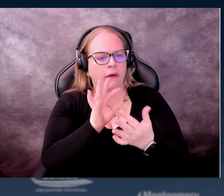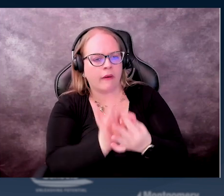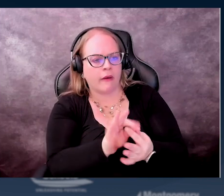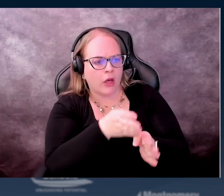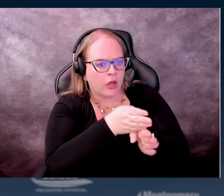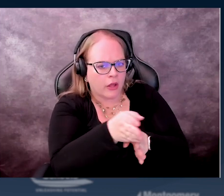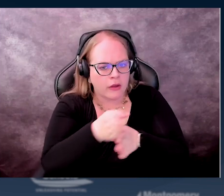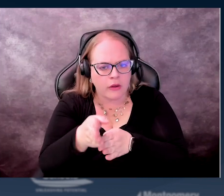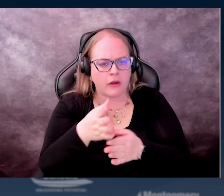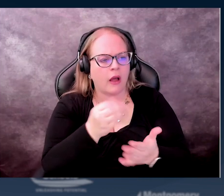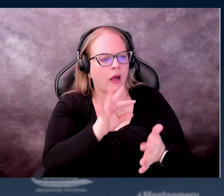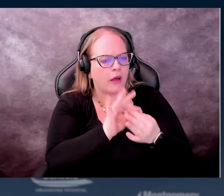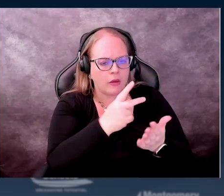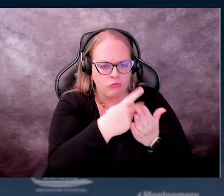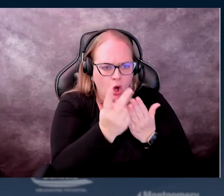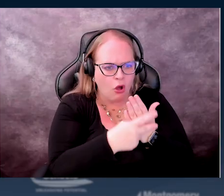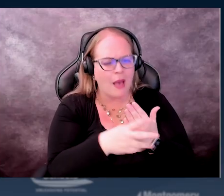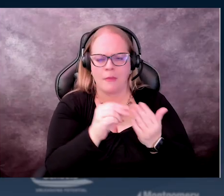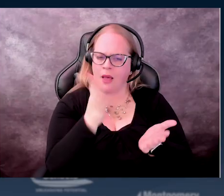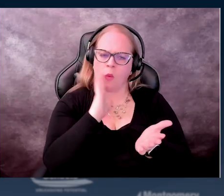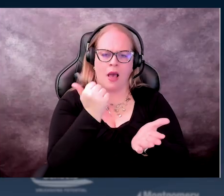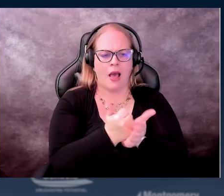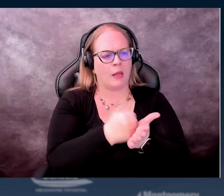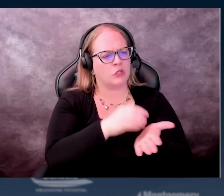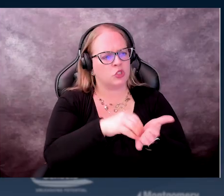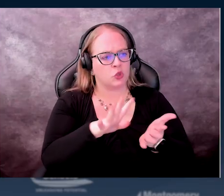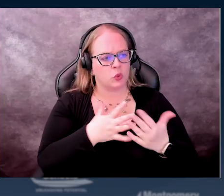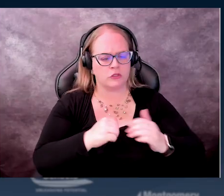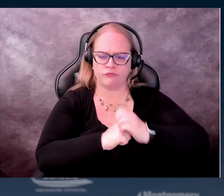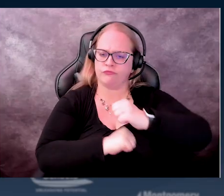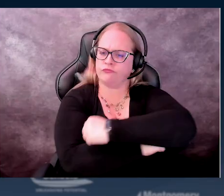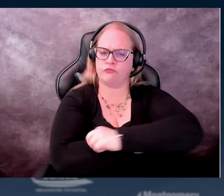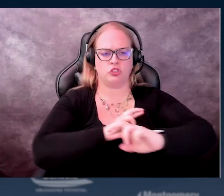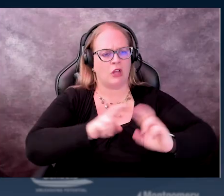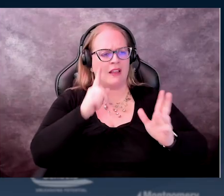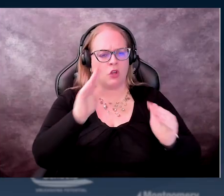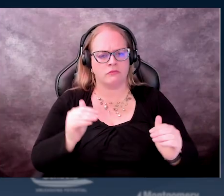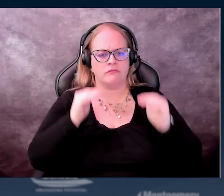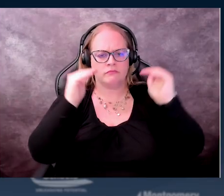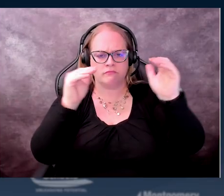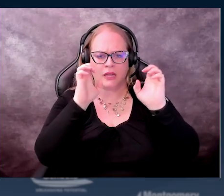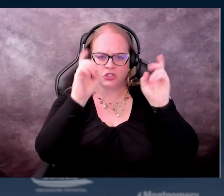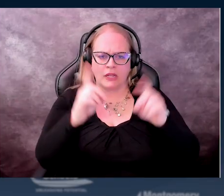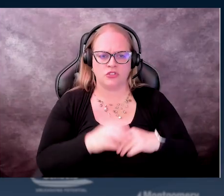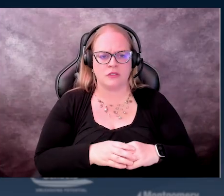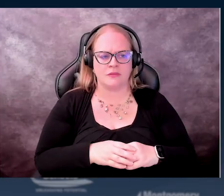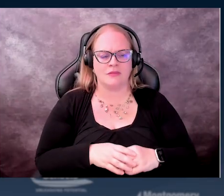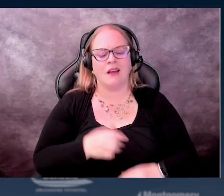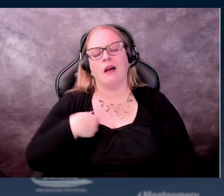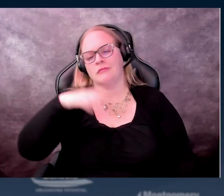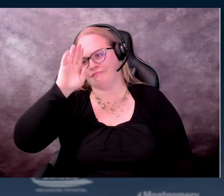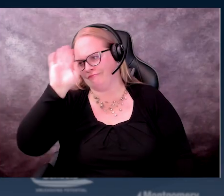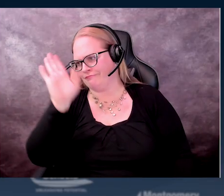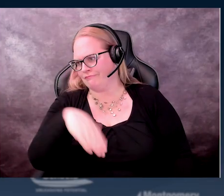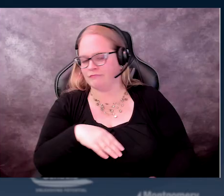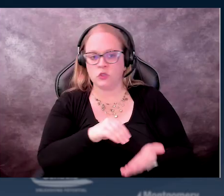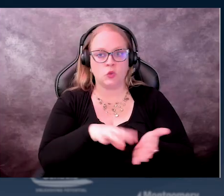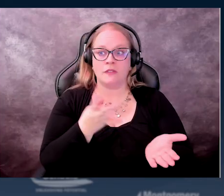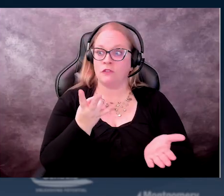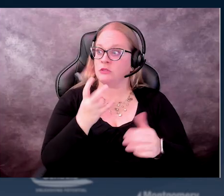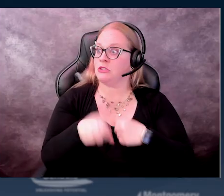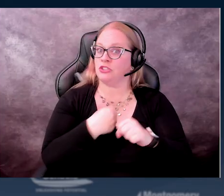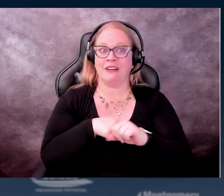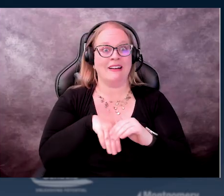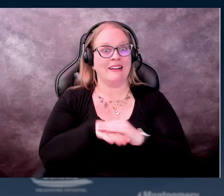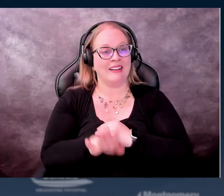education. Now, we know that students entering 9th grade may not know exactly what they want to do, but this gives you and the student an